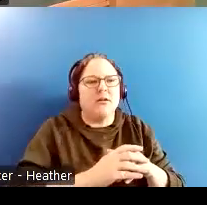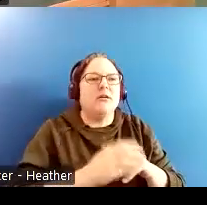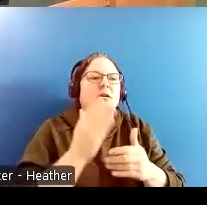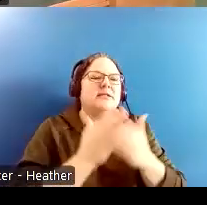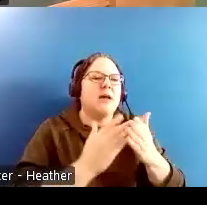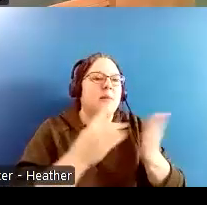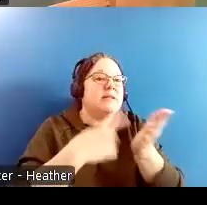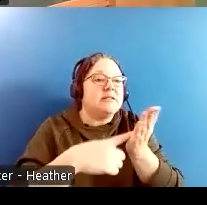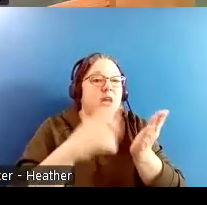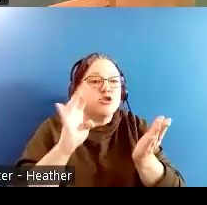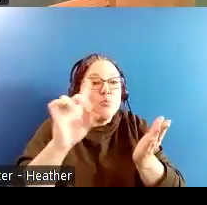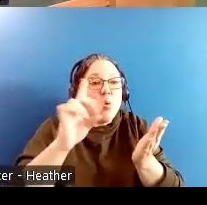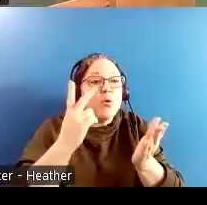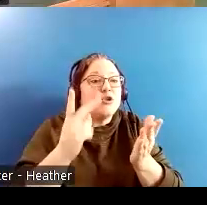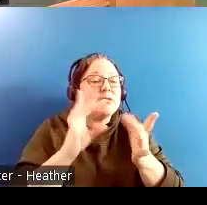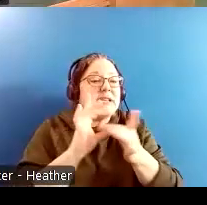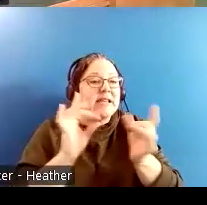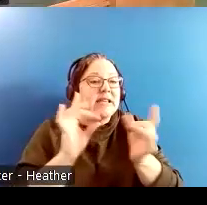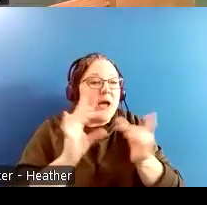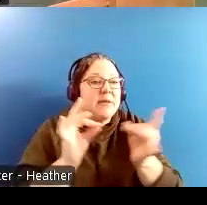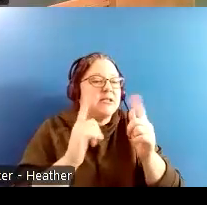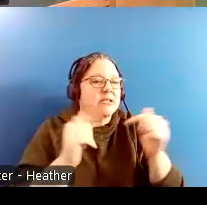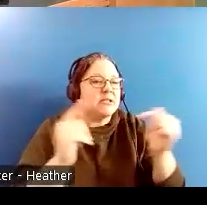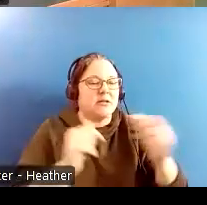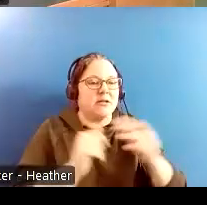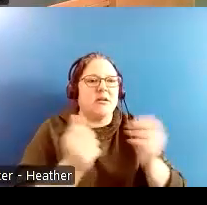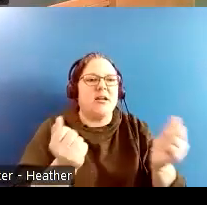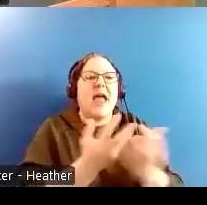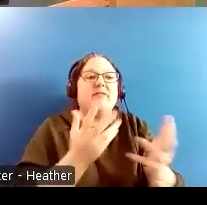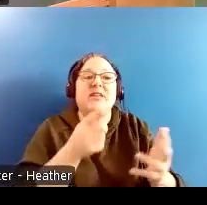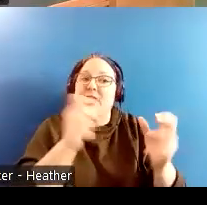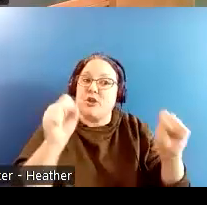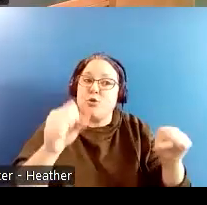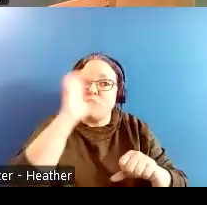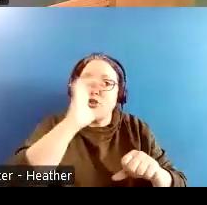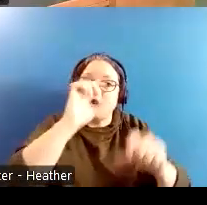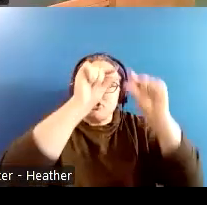boards. You'd see the comments and whatnot, and everything was searchable too at the top.